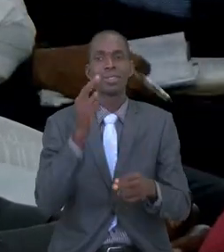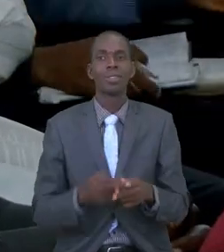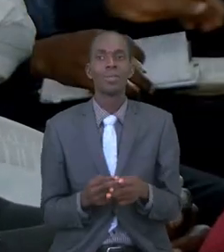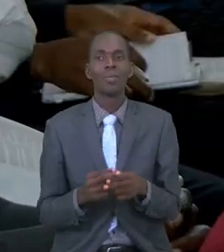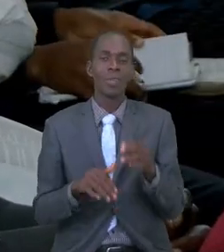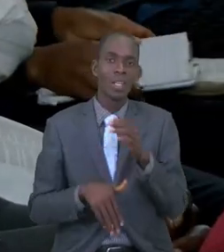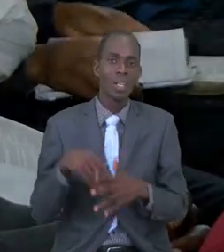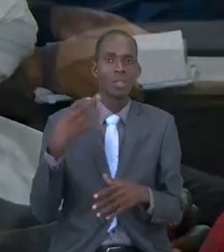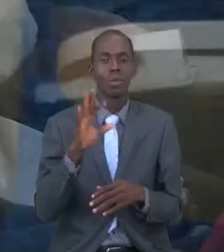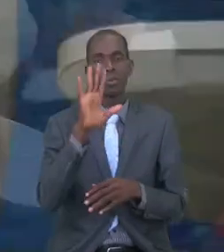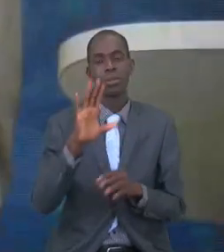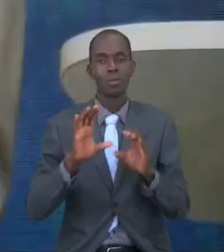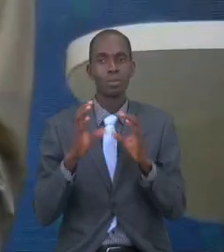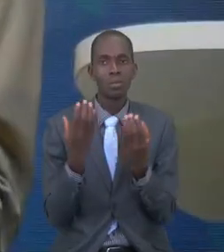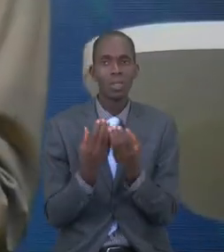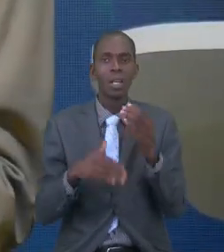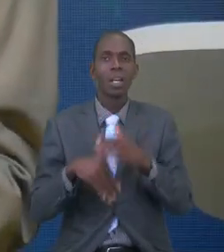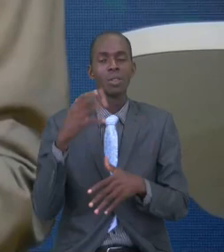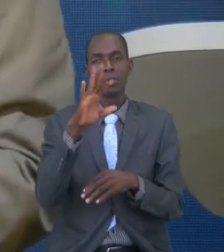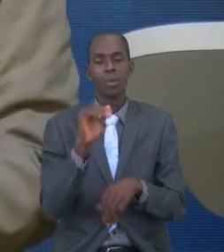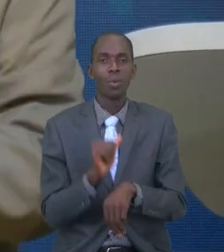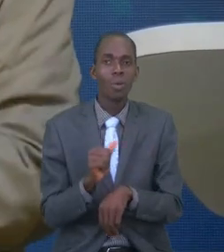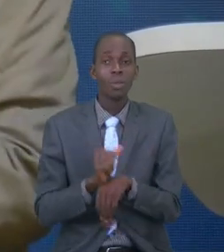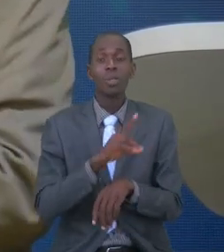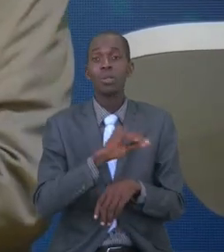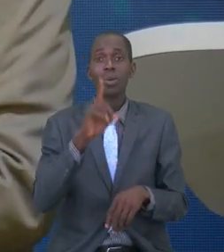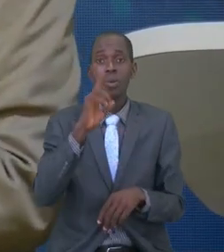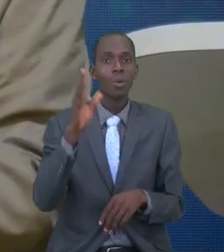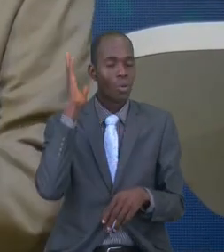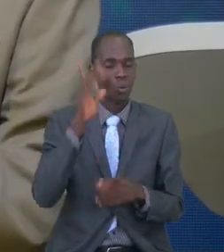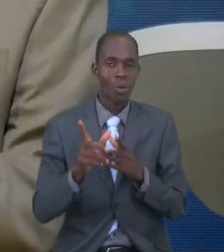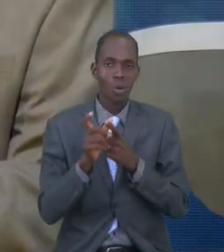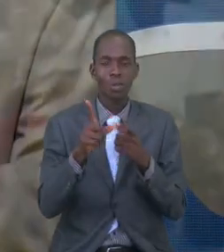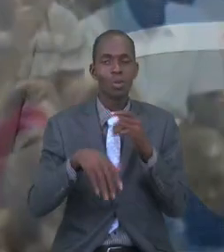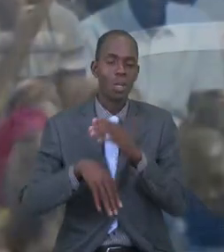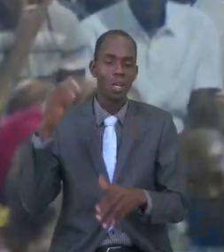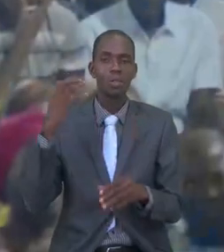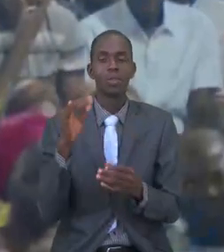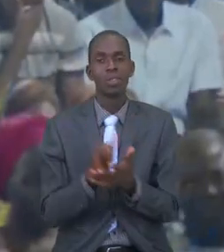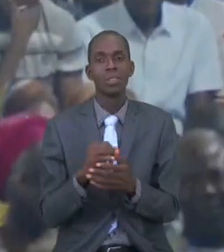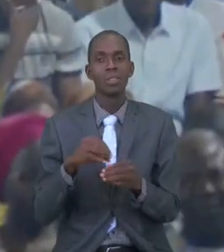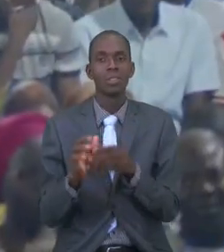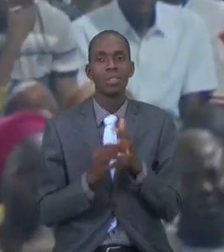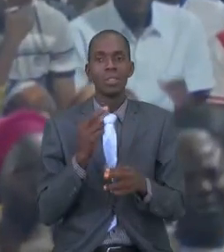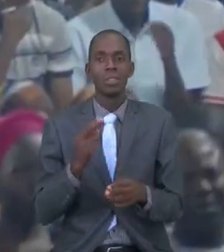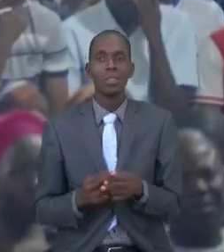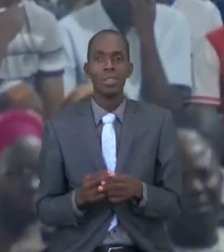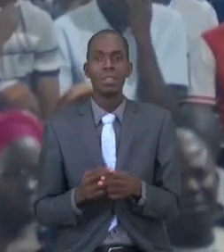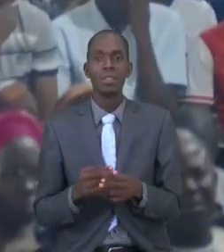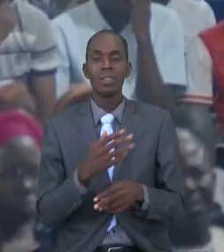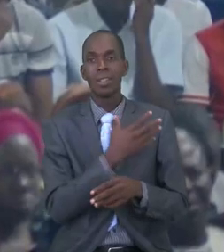out of your company, out of your work. Nobody will run you out of that. And so,